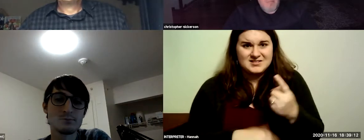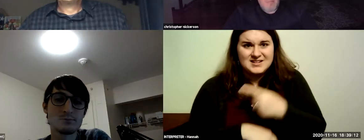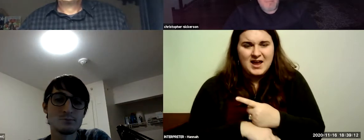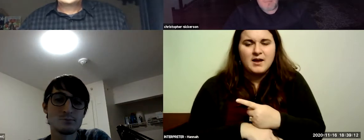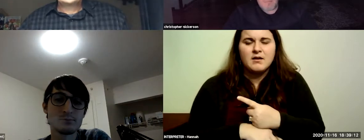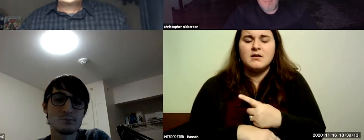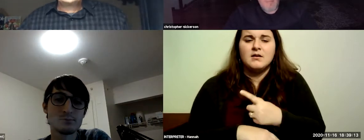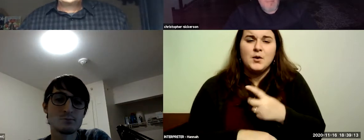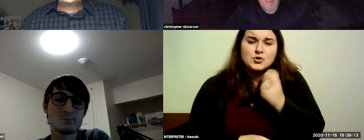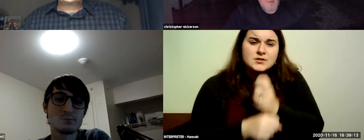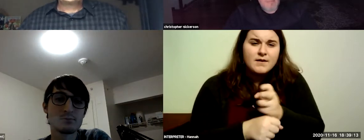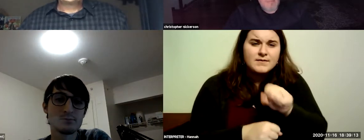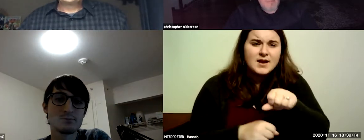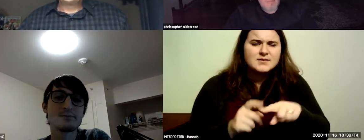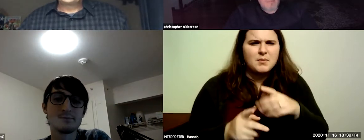fun.